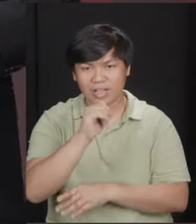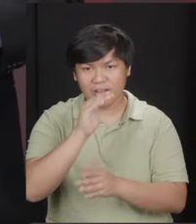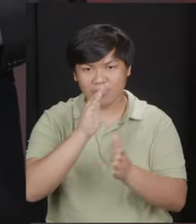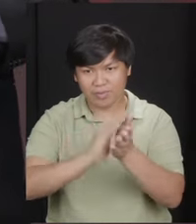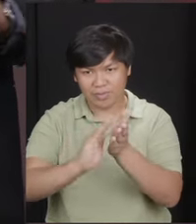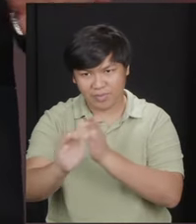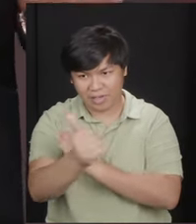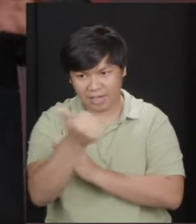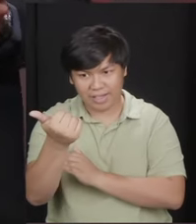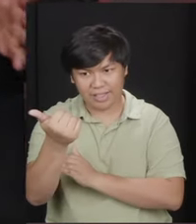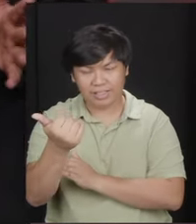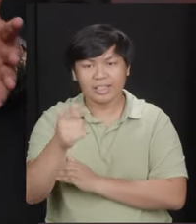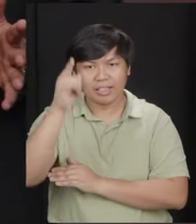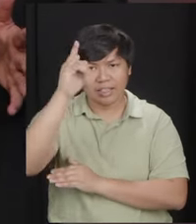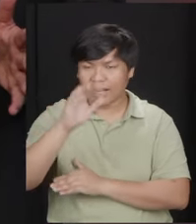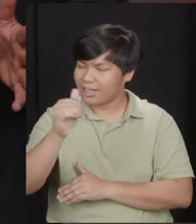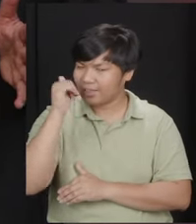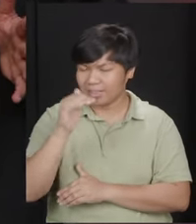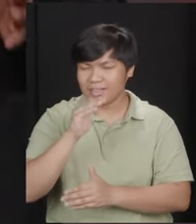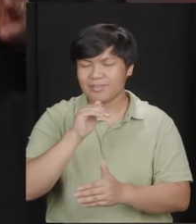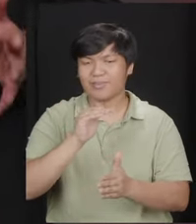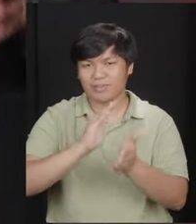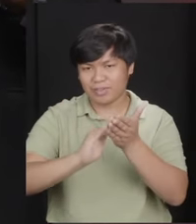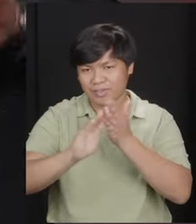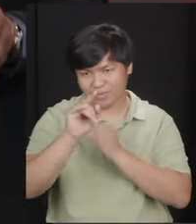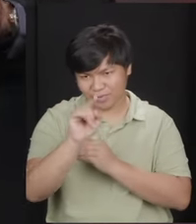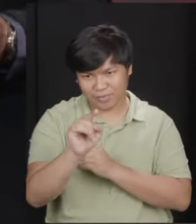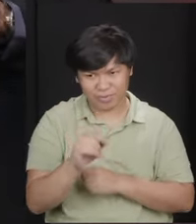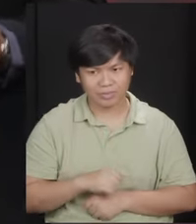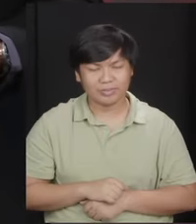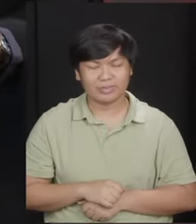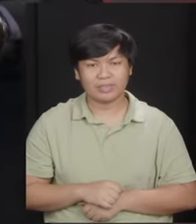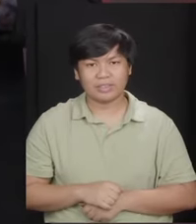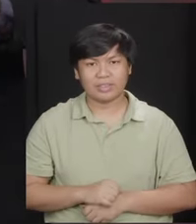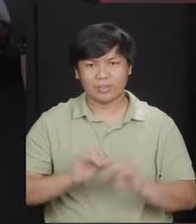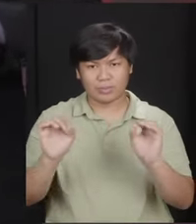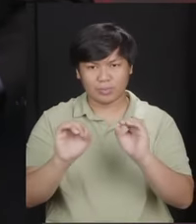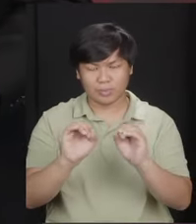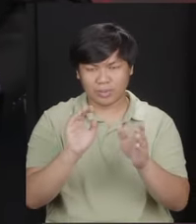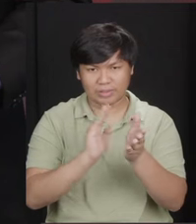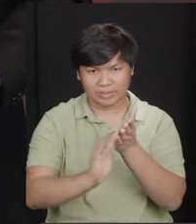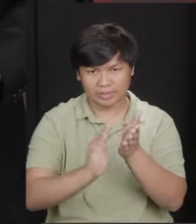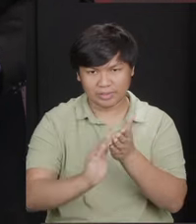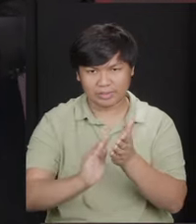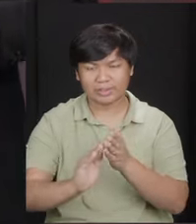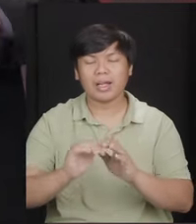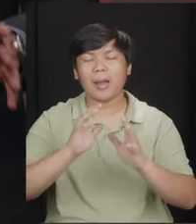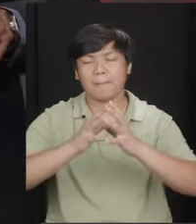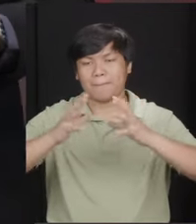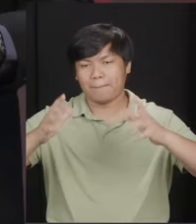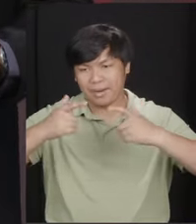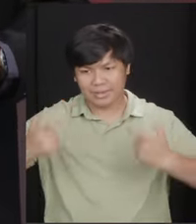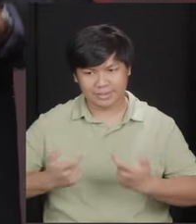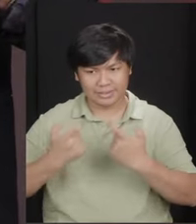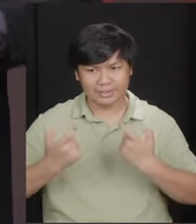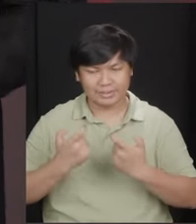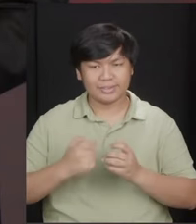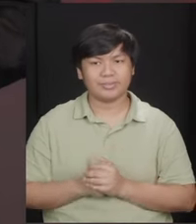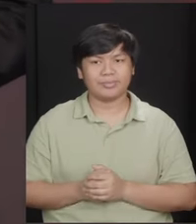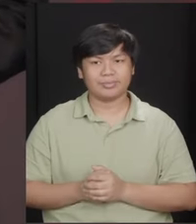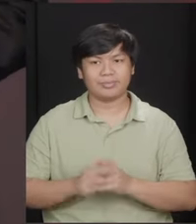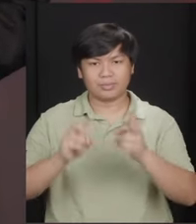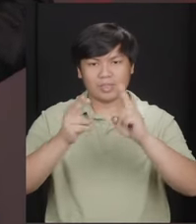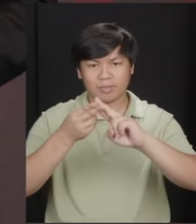others, neither will God forgive you. God considers unforgiveness a big sin. He'll not forgive your own sin. Number